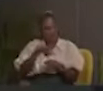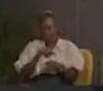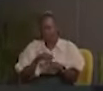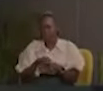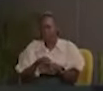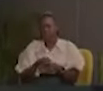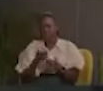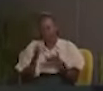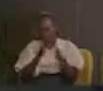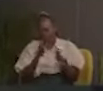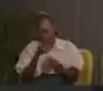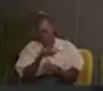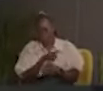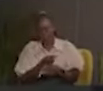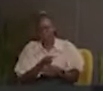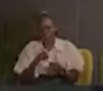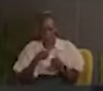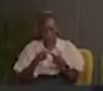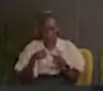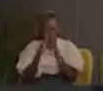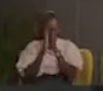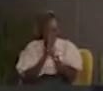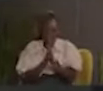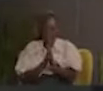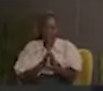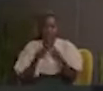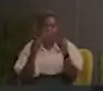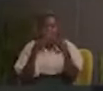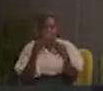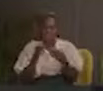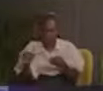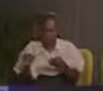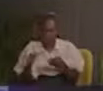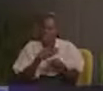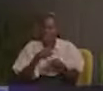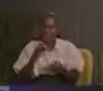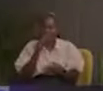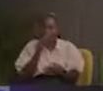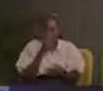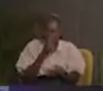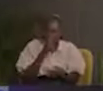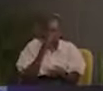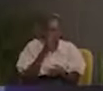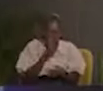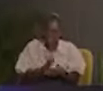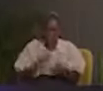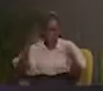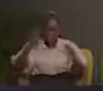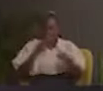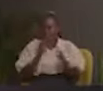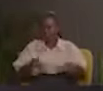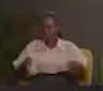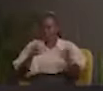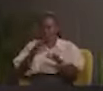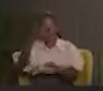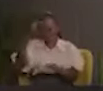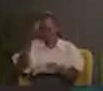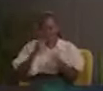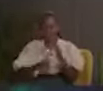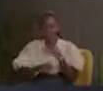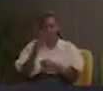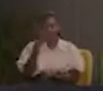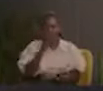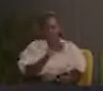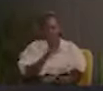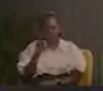pray. Thanksgiving and patience. This is very important. Romans chapter 4 and verse 20, the Bible speaks to us